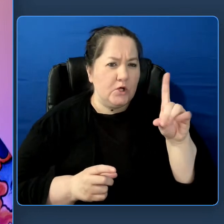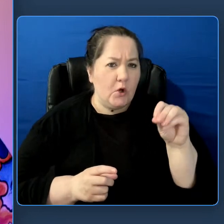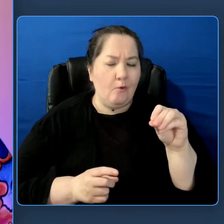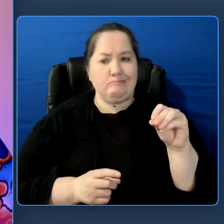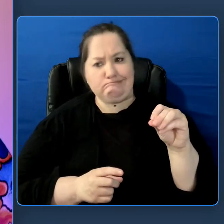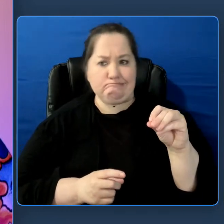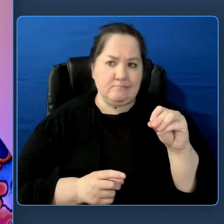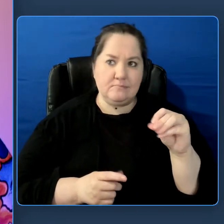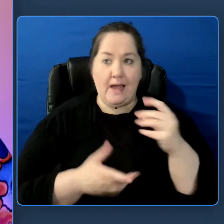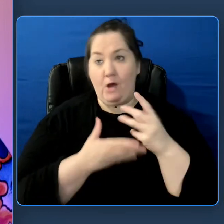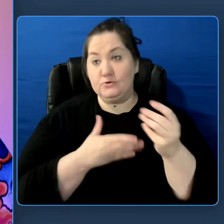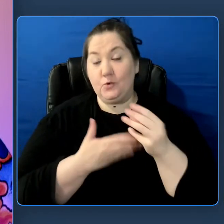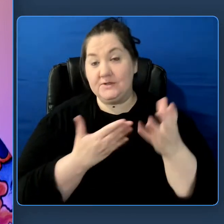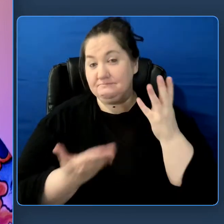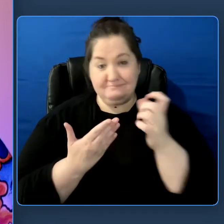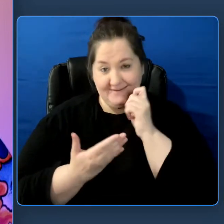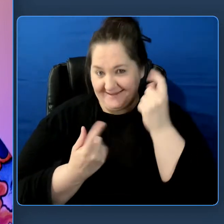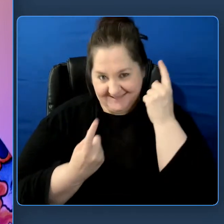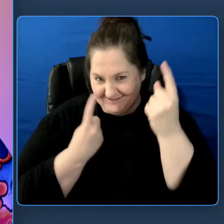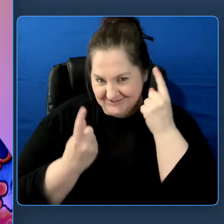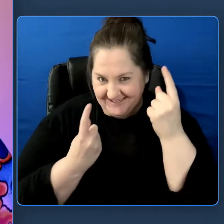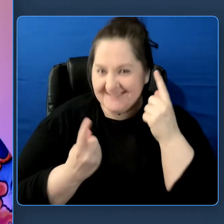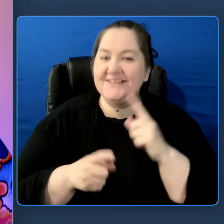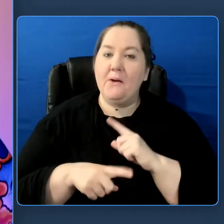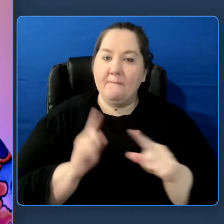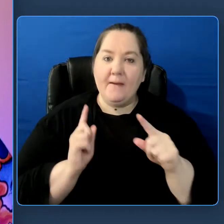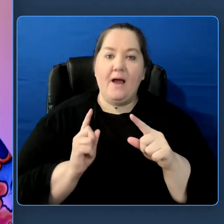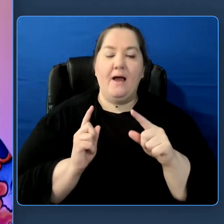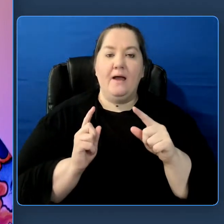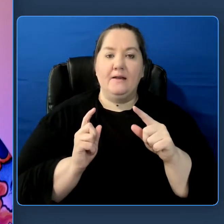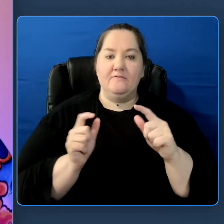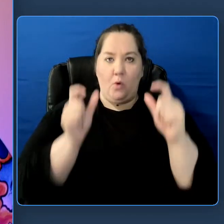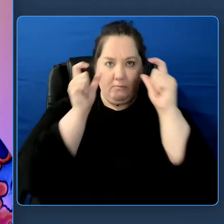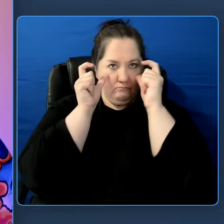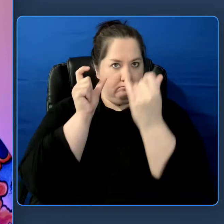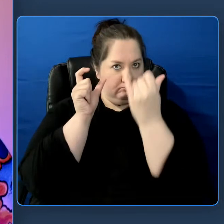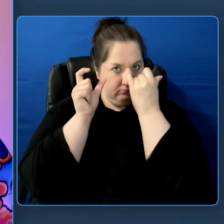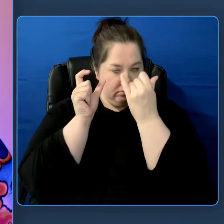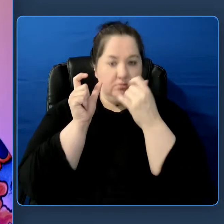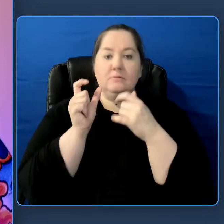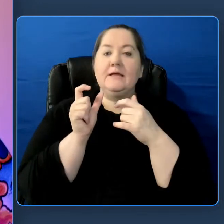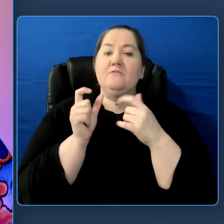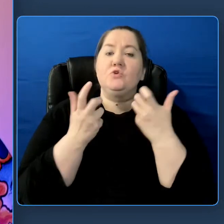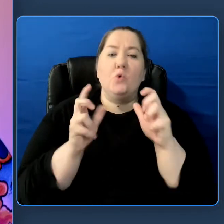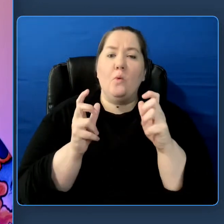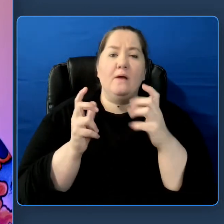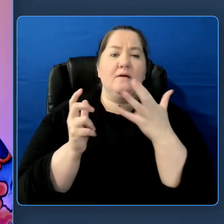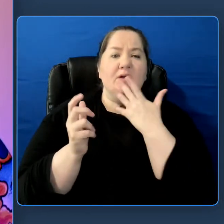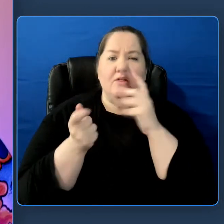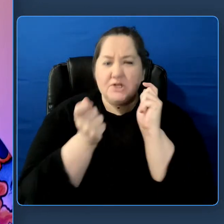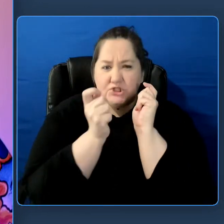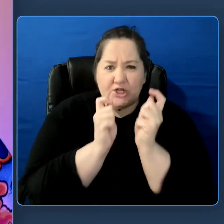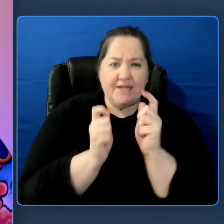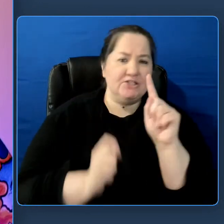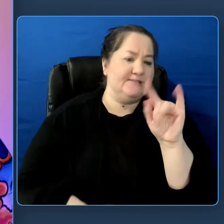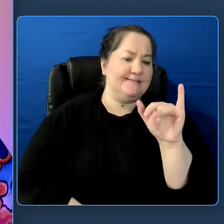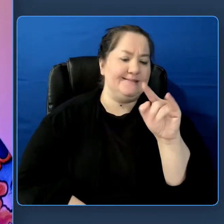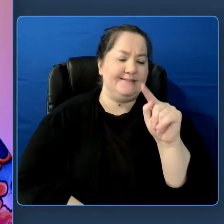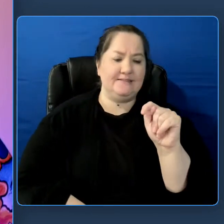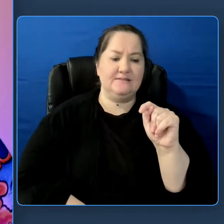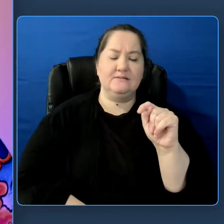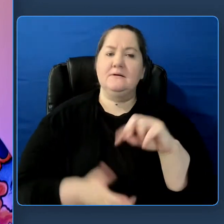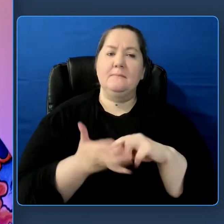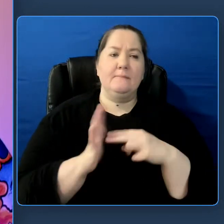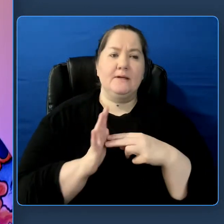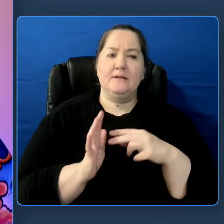if outdoors is a consideration, but if you don't want your tint to change on your glasses when you're outdoors, don't get the type of the transition kind